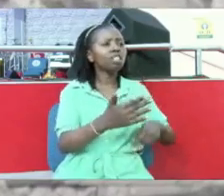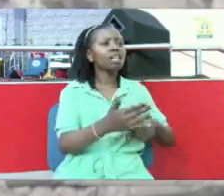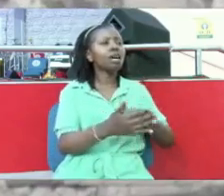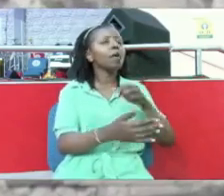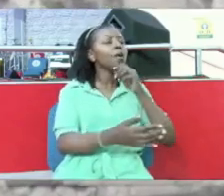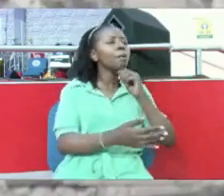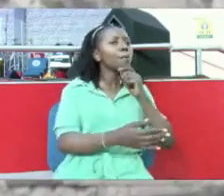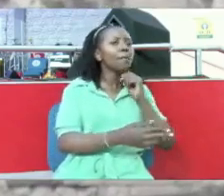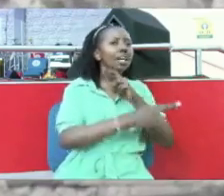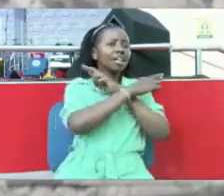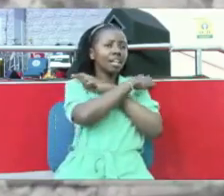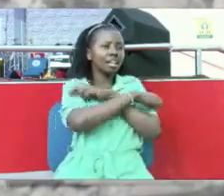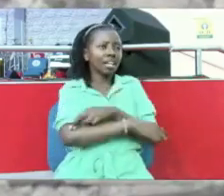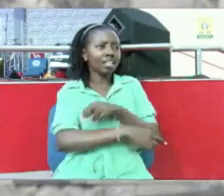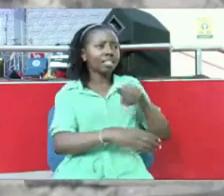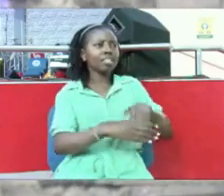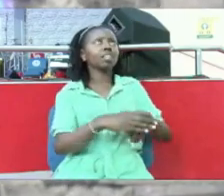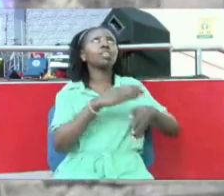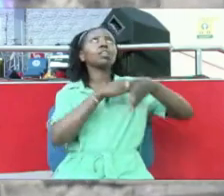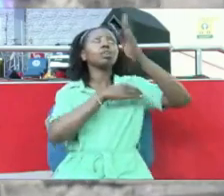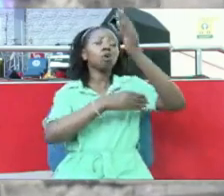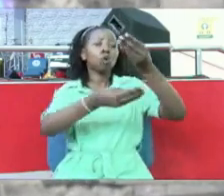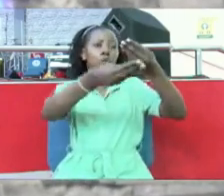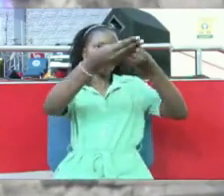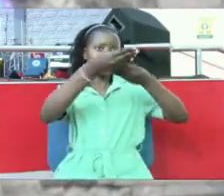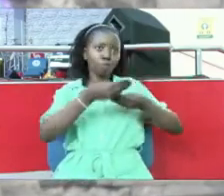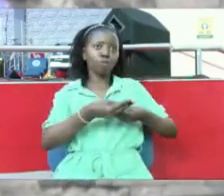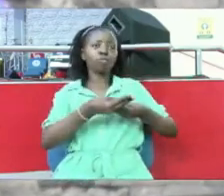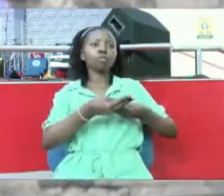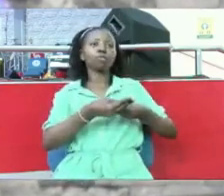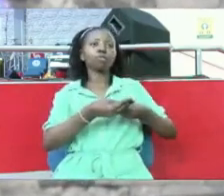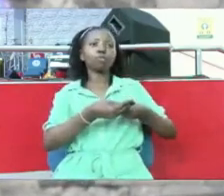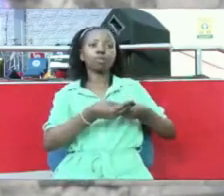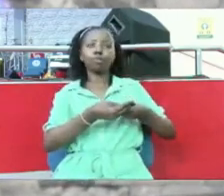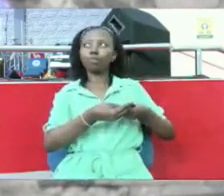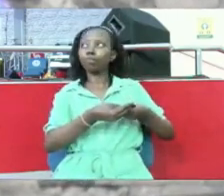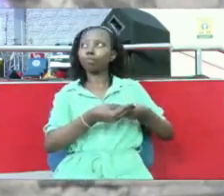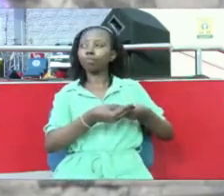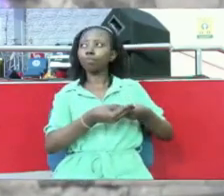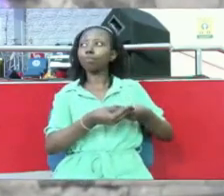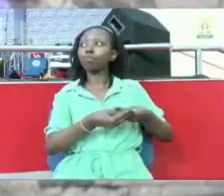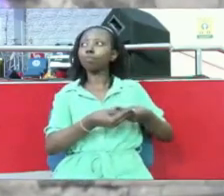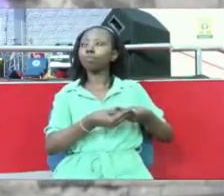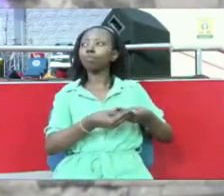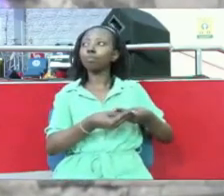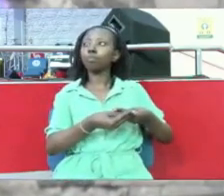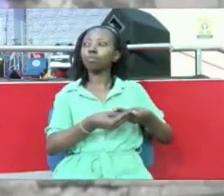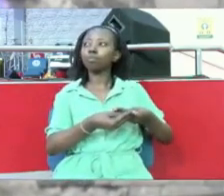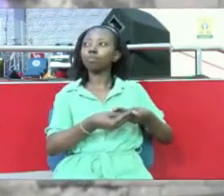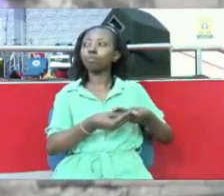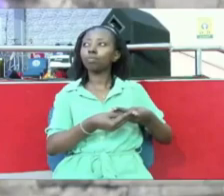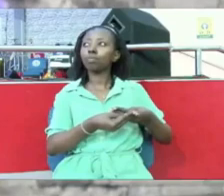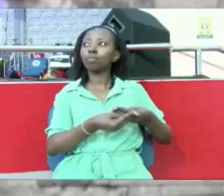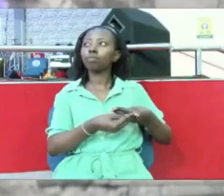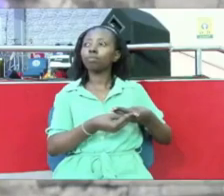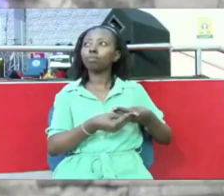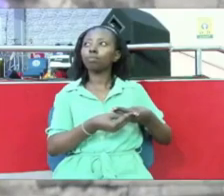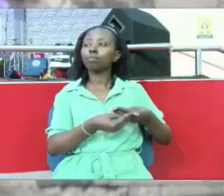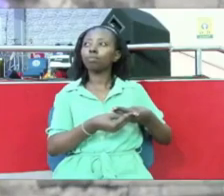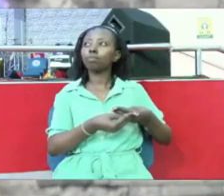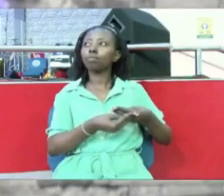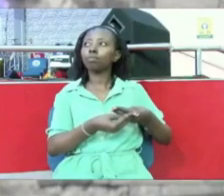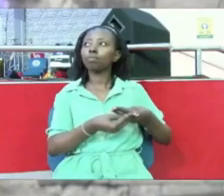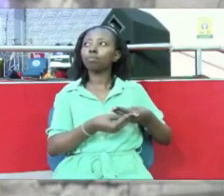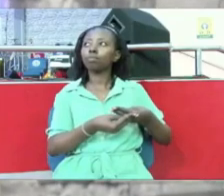his provision. Kwa kuketi na maanisha ya kwamba aliwaweka katika mahali na nafasi ambayo